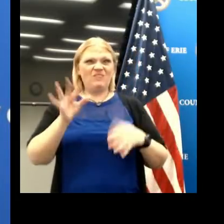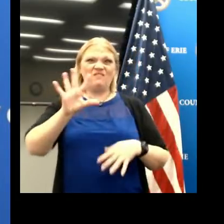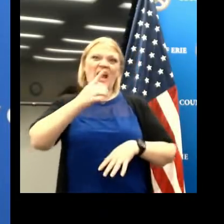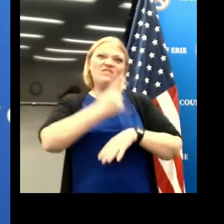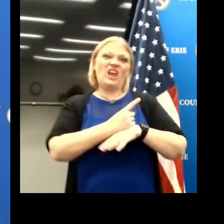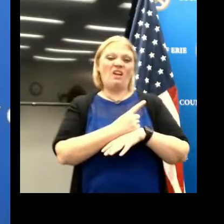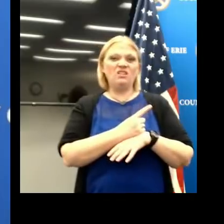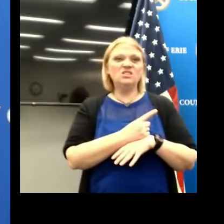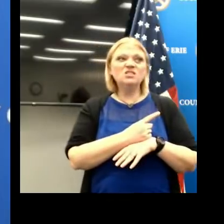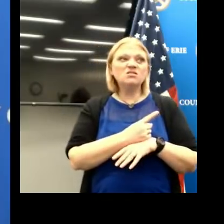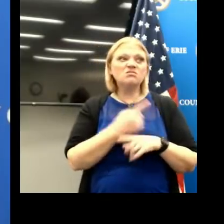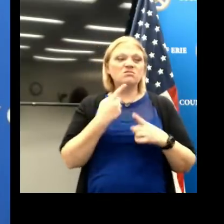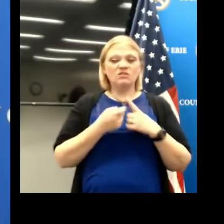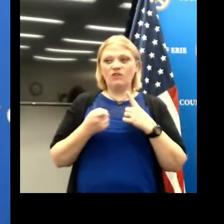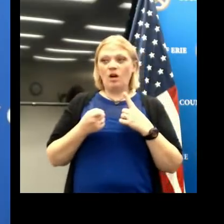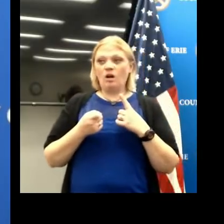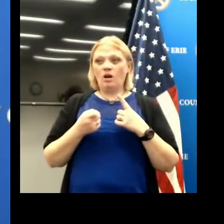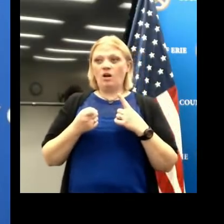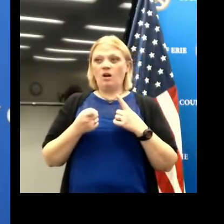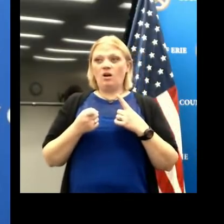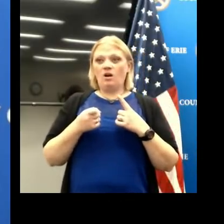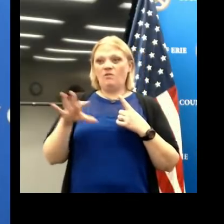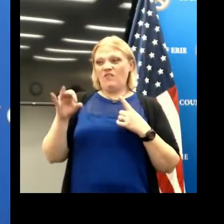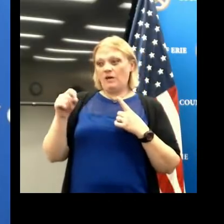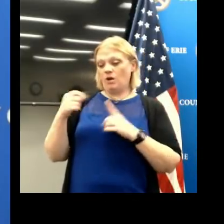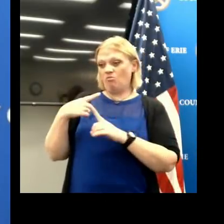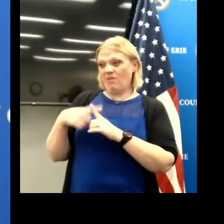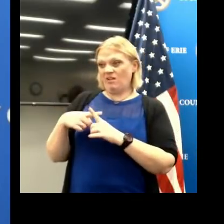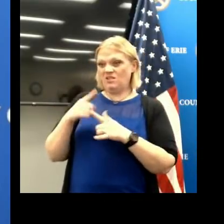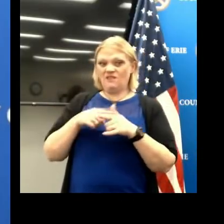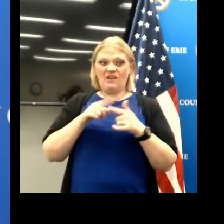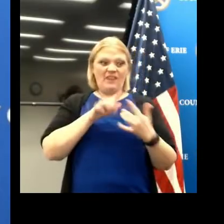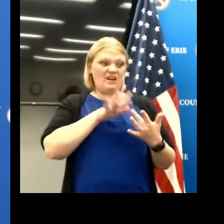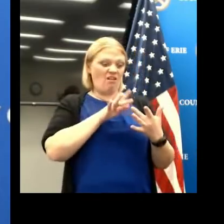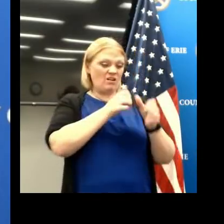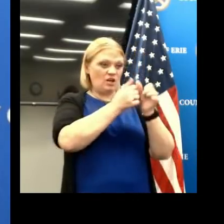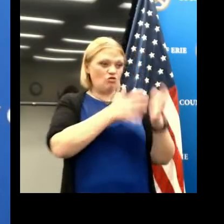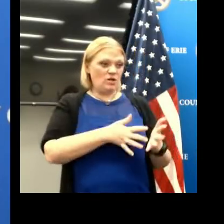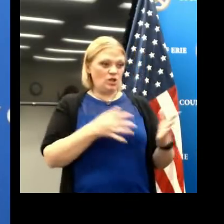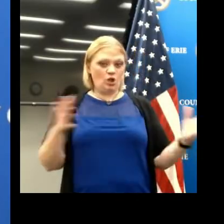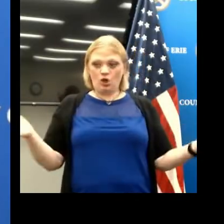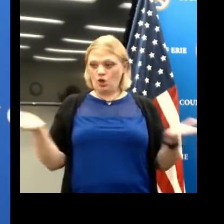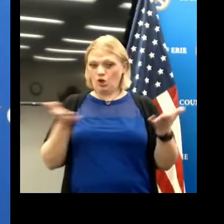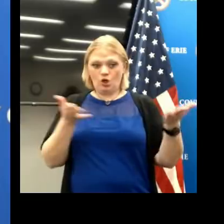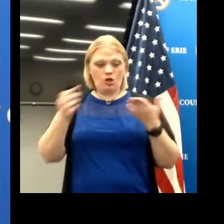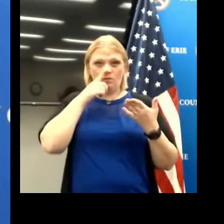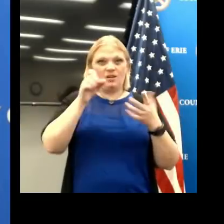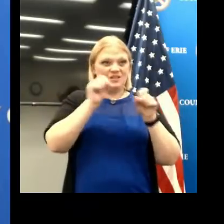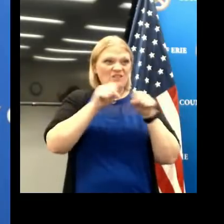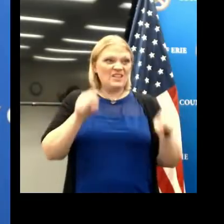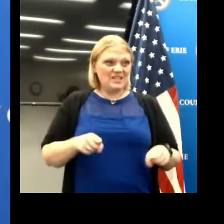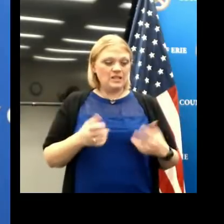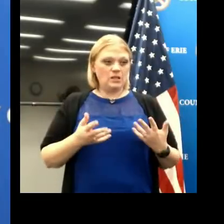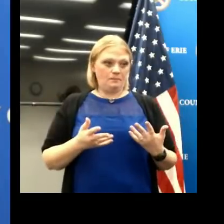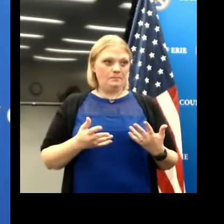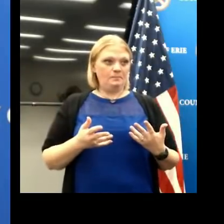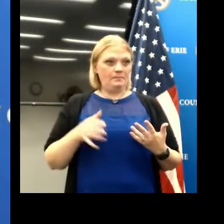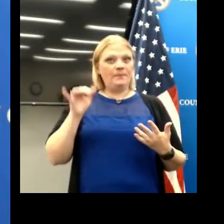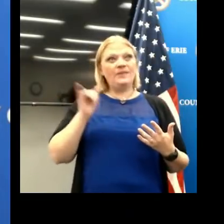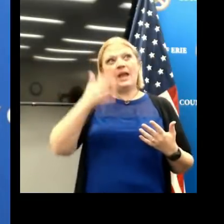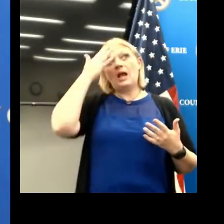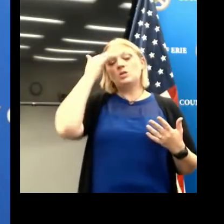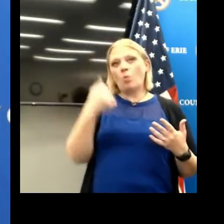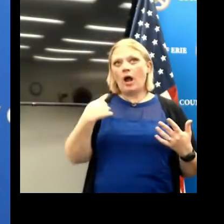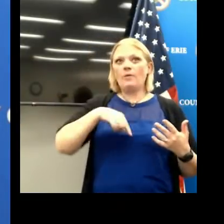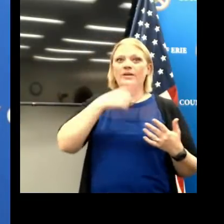between when you found you were positive and when a contact tracer gets in touch with you, because of how the system works. That's why we're telling